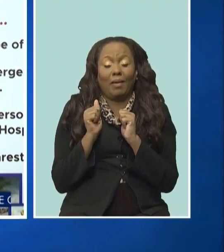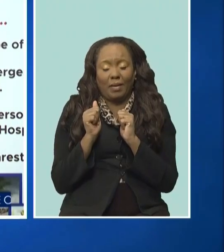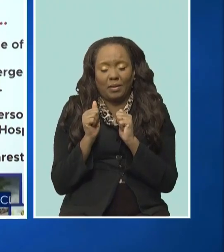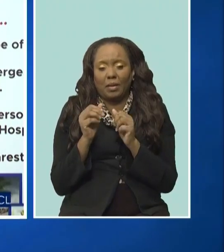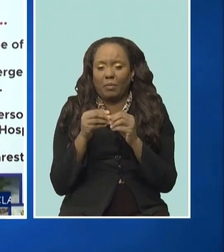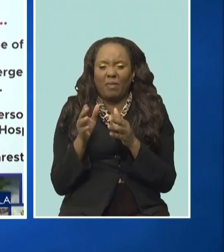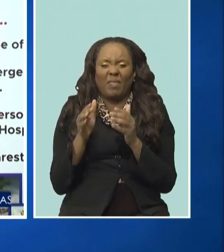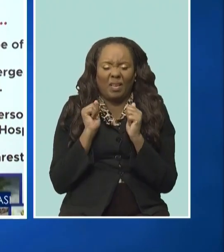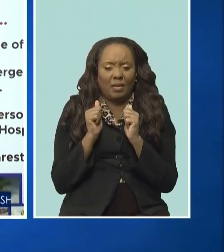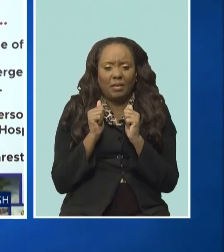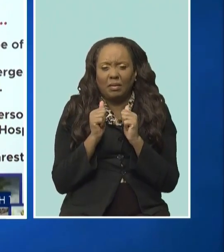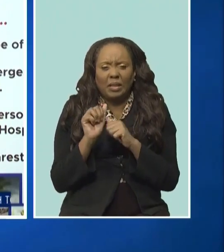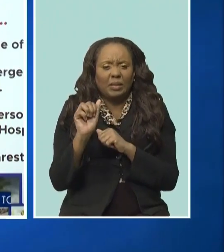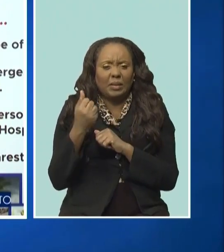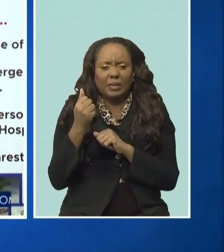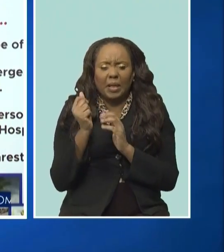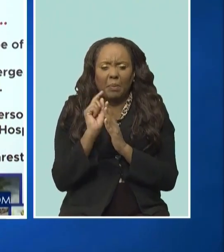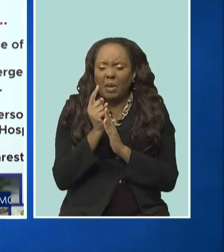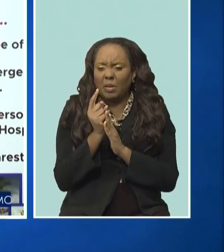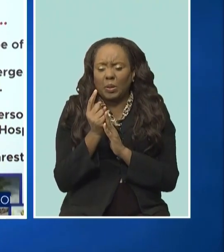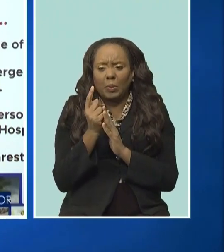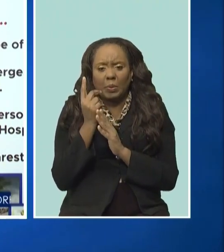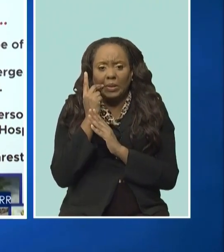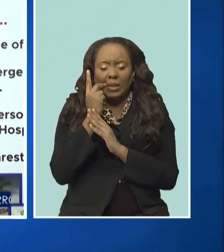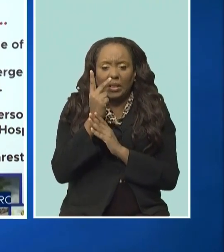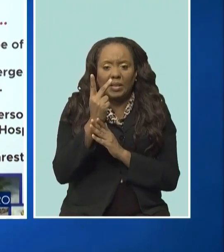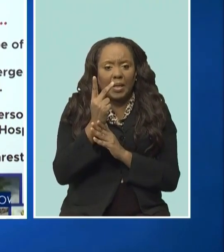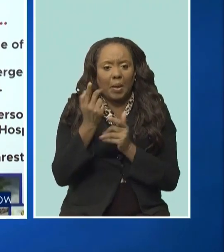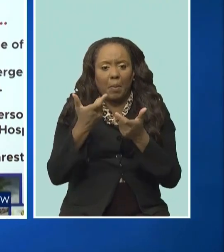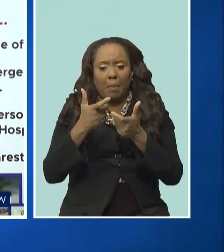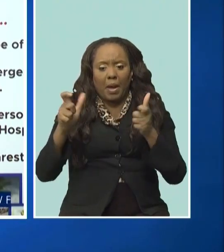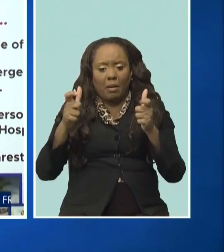that in less than 10 minutes. So